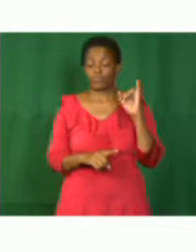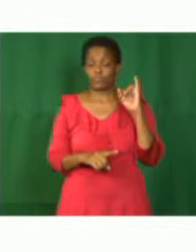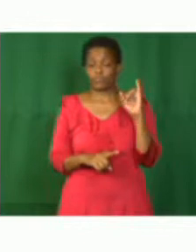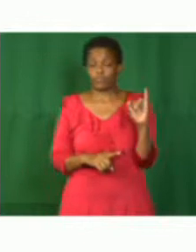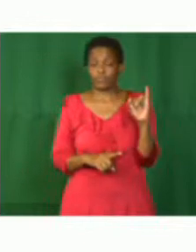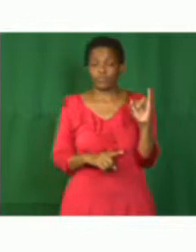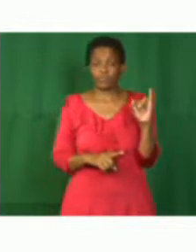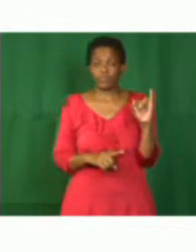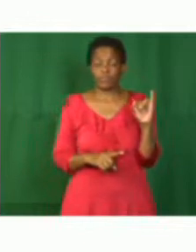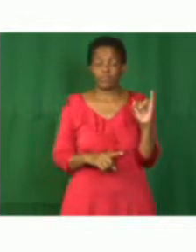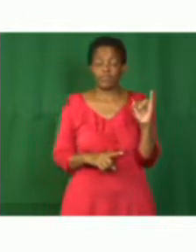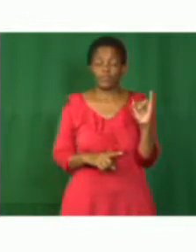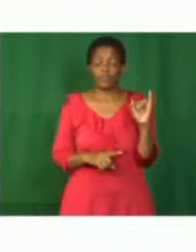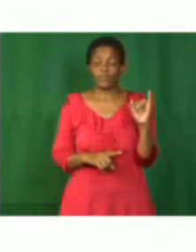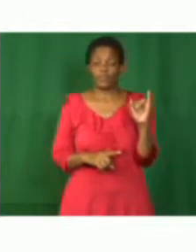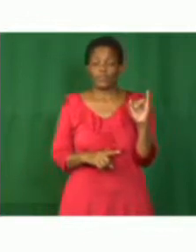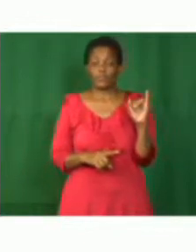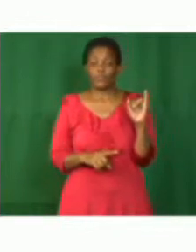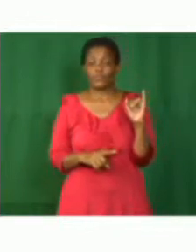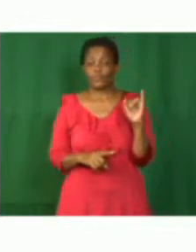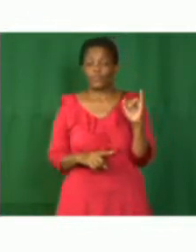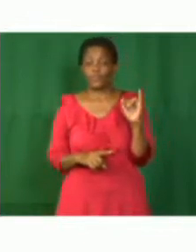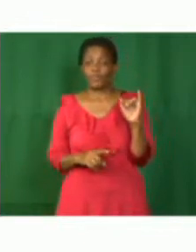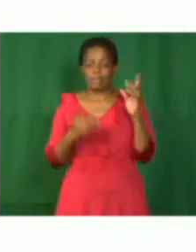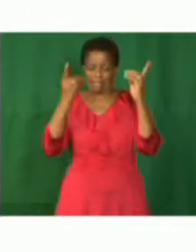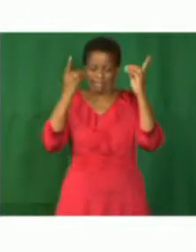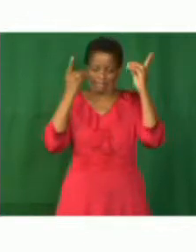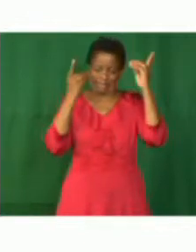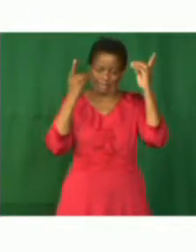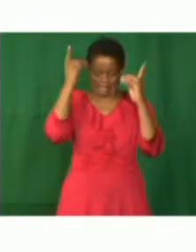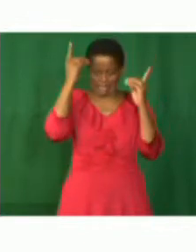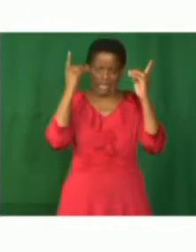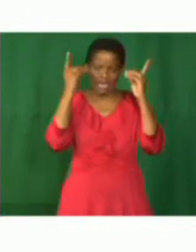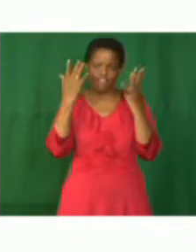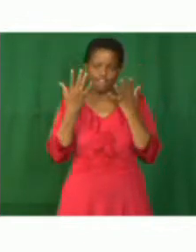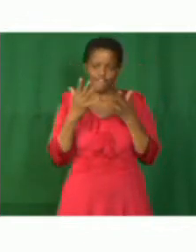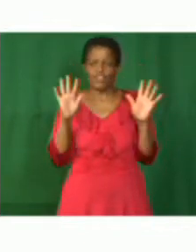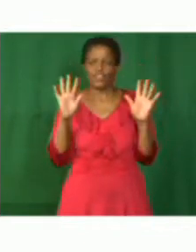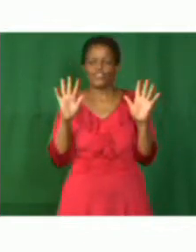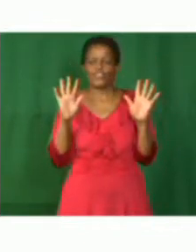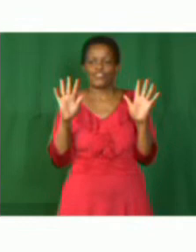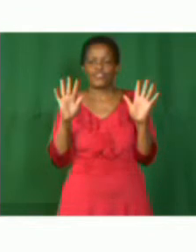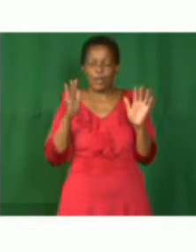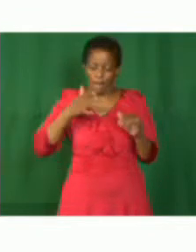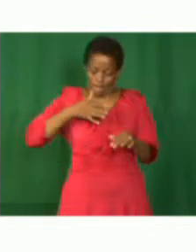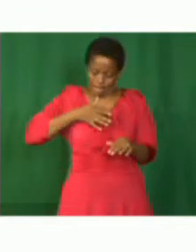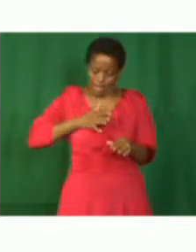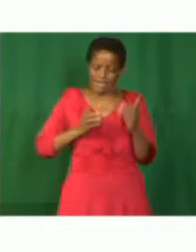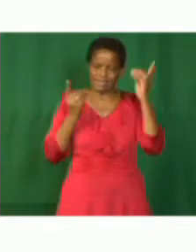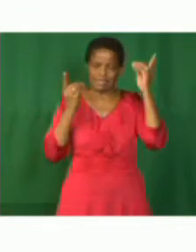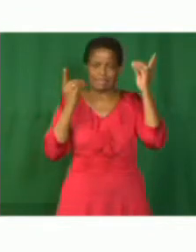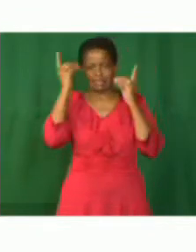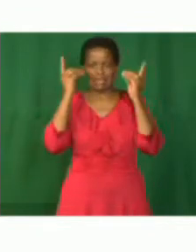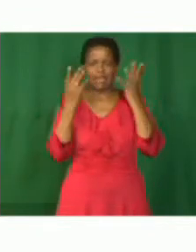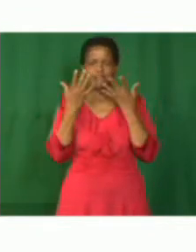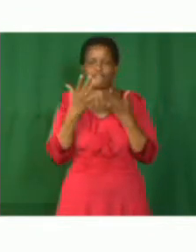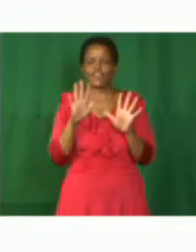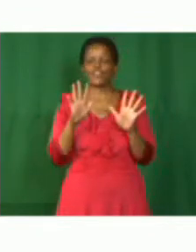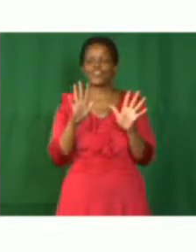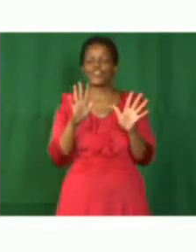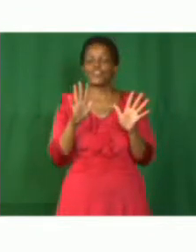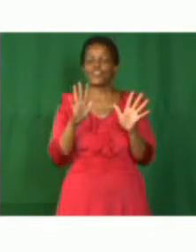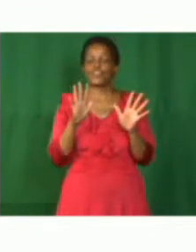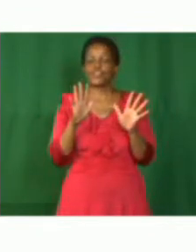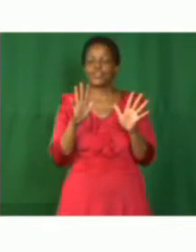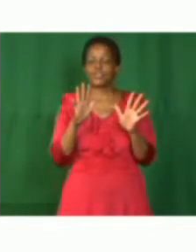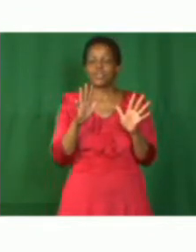take a stand. What does it mean when we say you take a stand? What exactly are you supposed to write? It